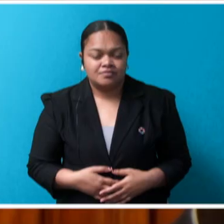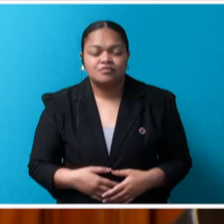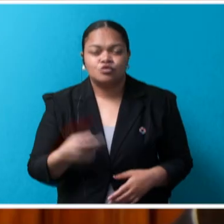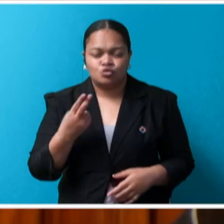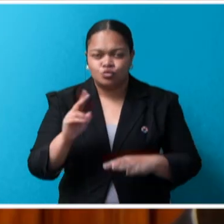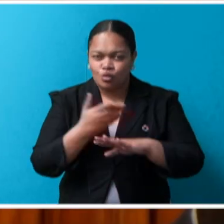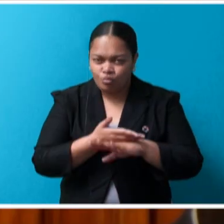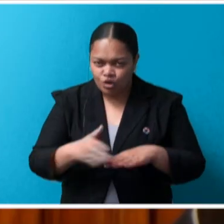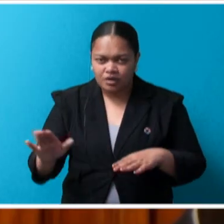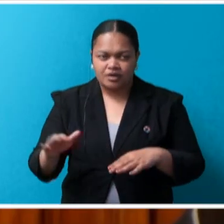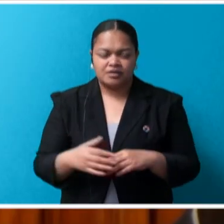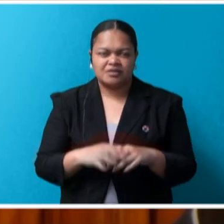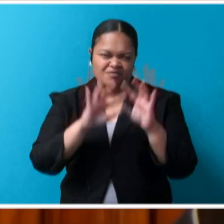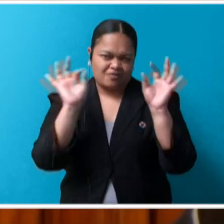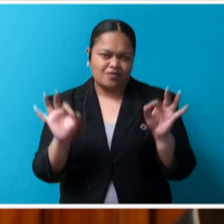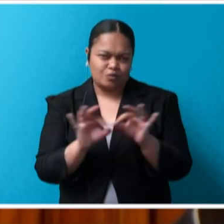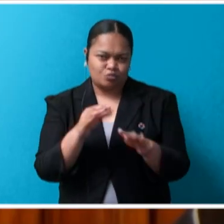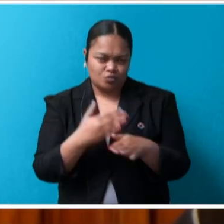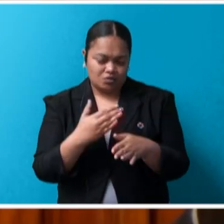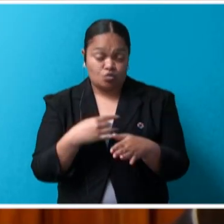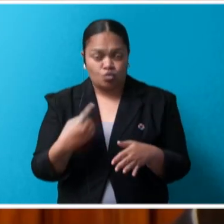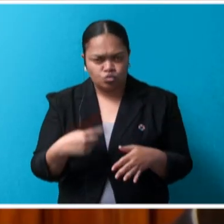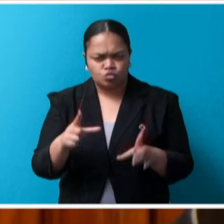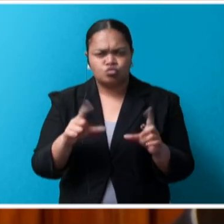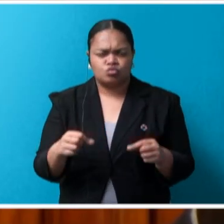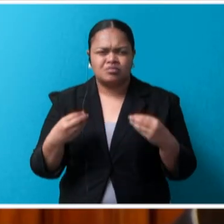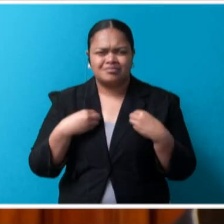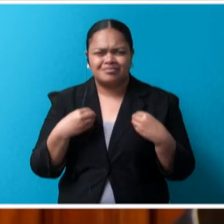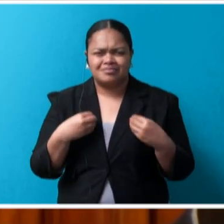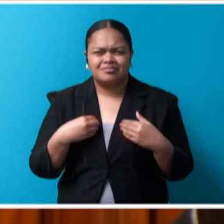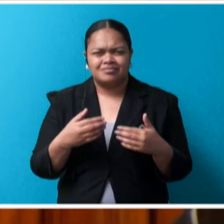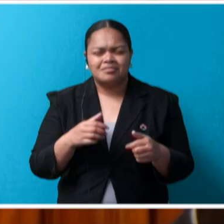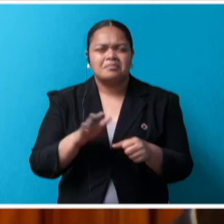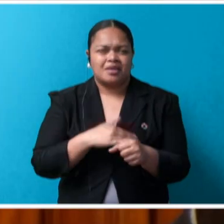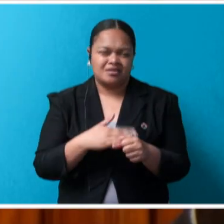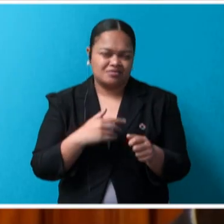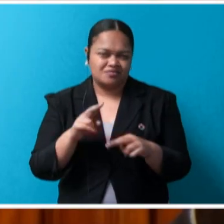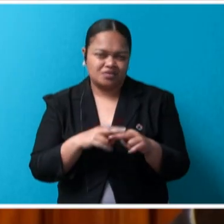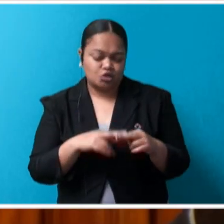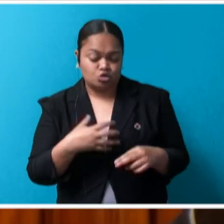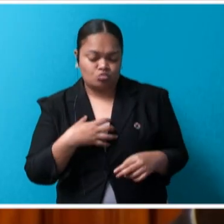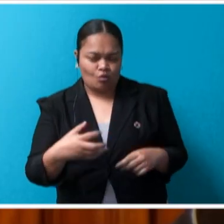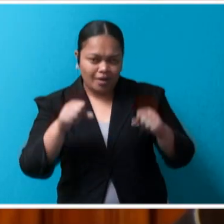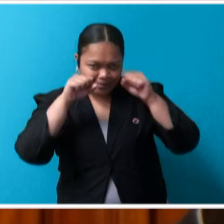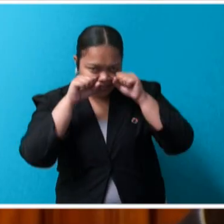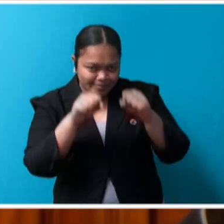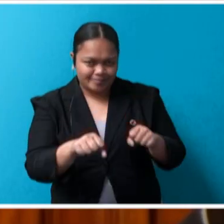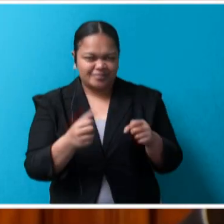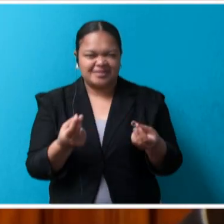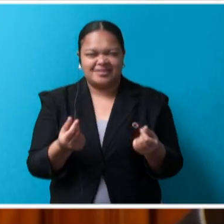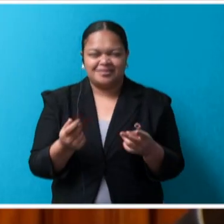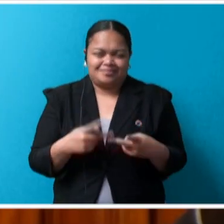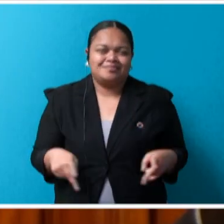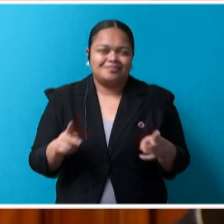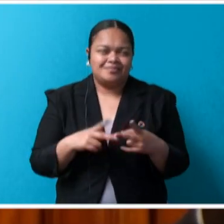modernize our regulatory frameworks and continue doing business platforms to make Fiji a more attractive and easier place in which